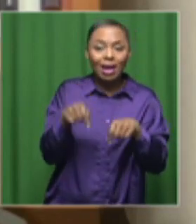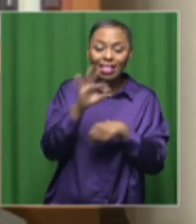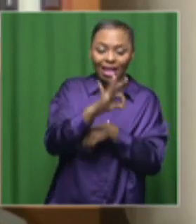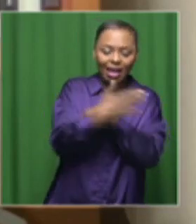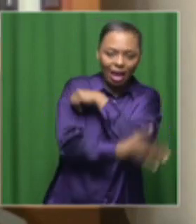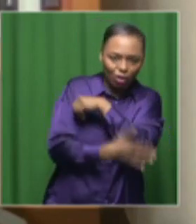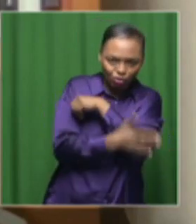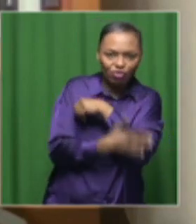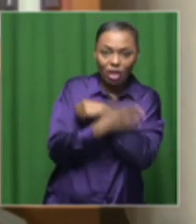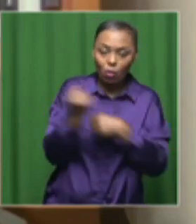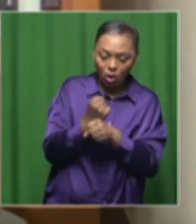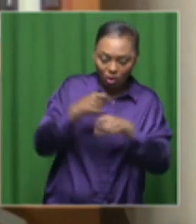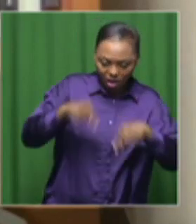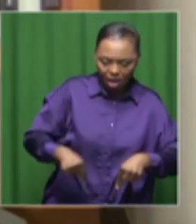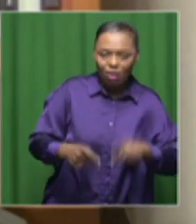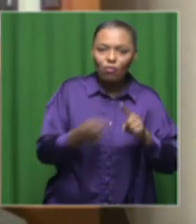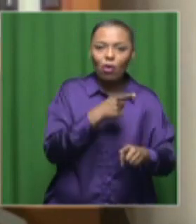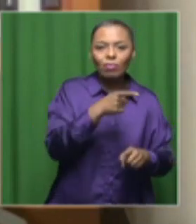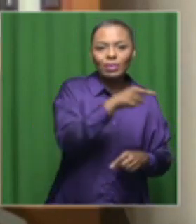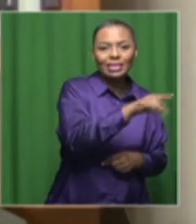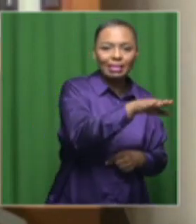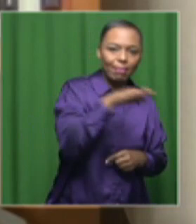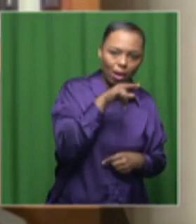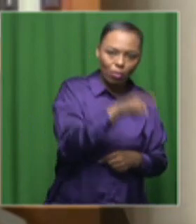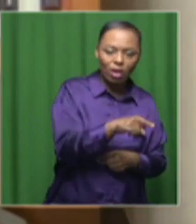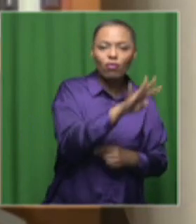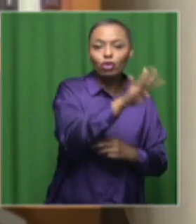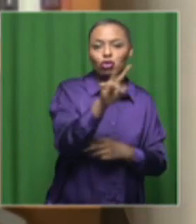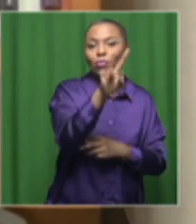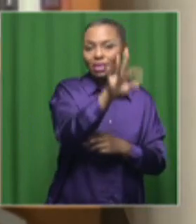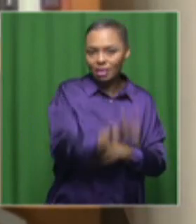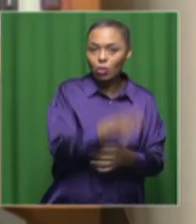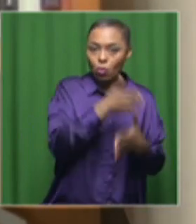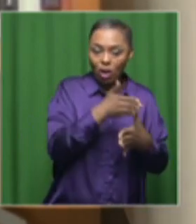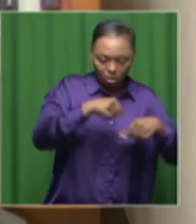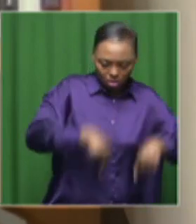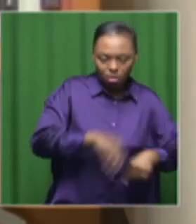These are Zimbabwe, it's about 42%. They're from